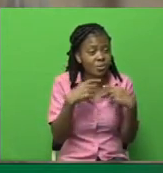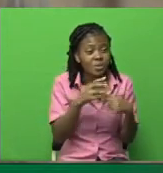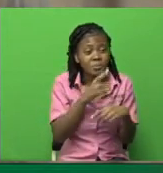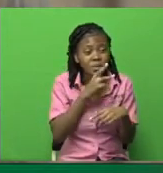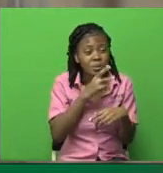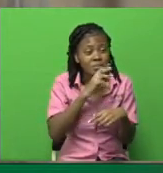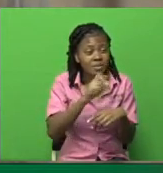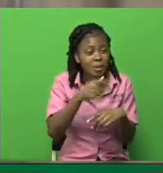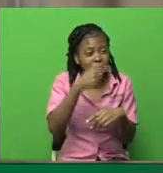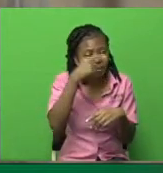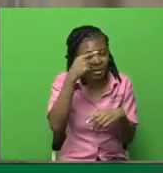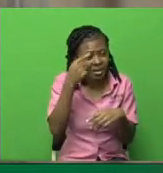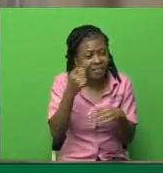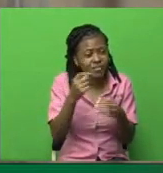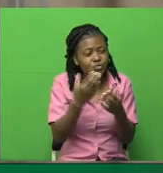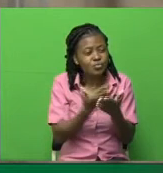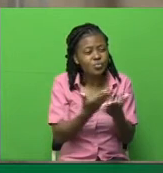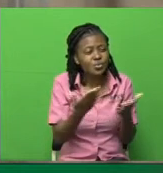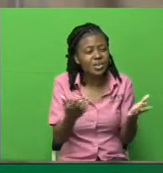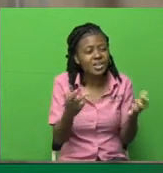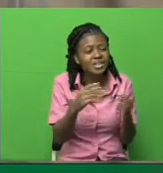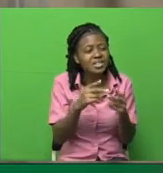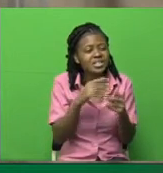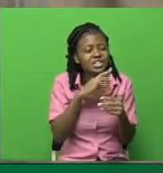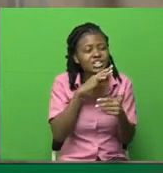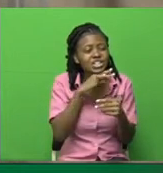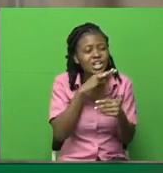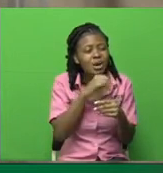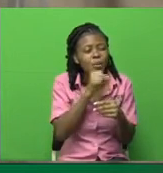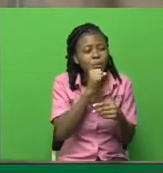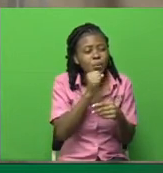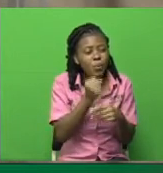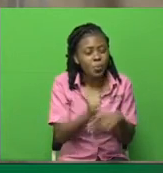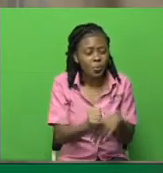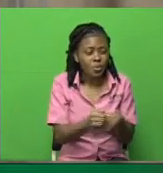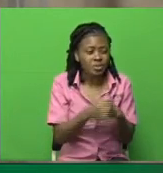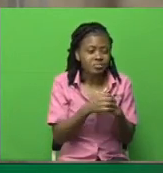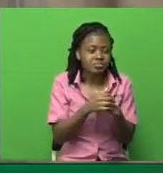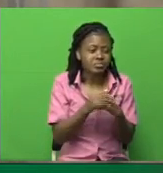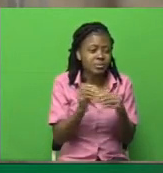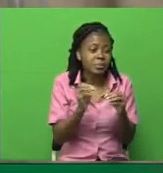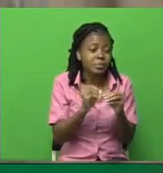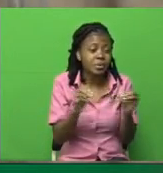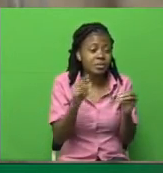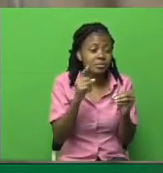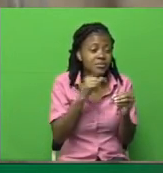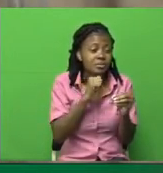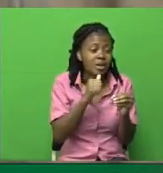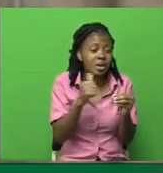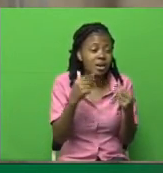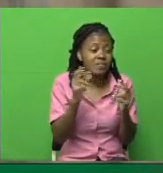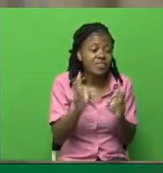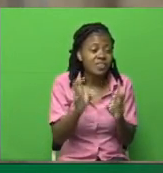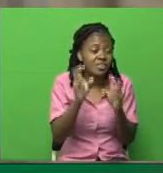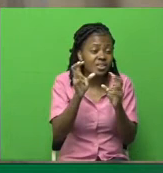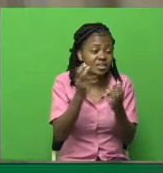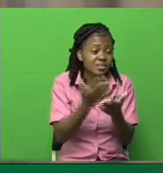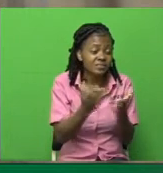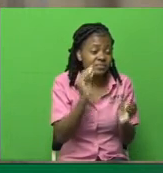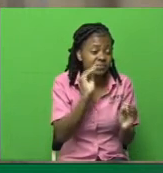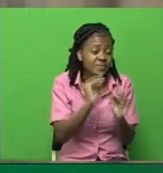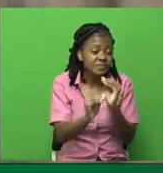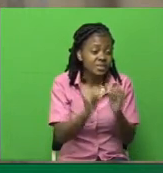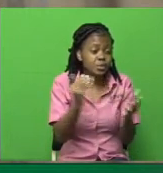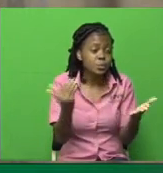one of the main challenges affecting the sector but instead of investing and upgrading the struct infrastructure the government has systematically